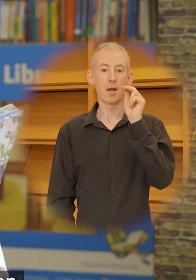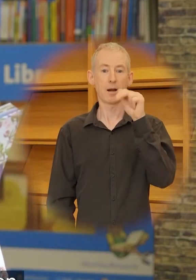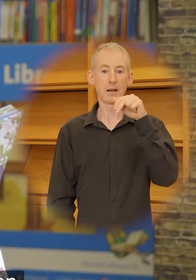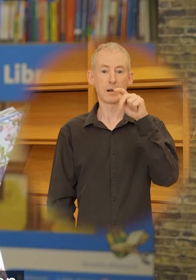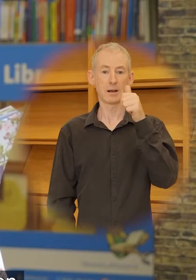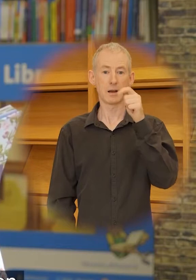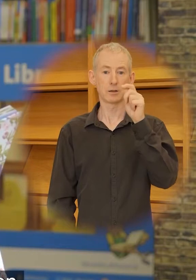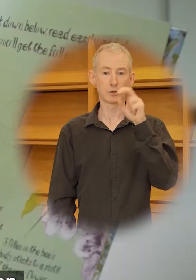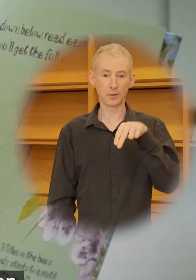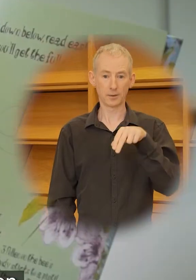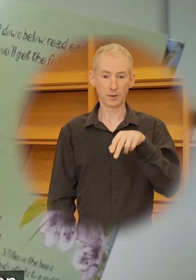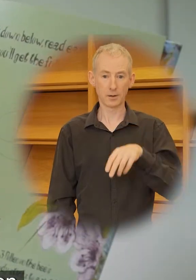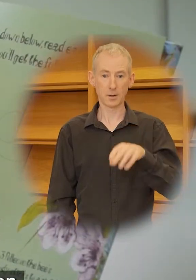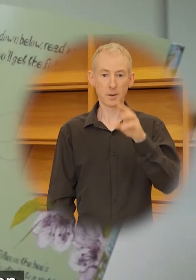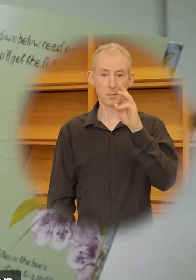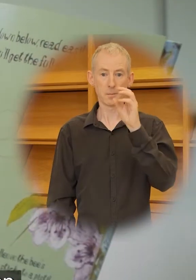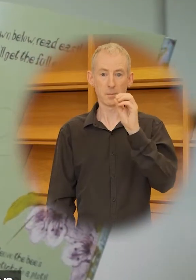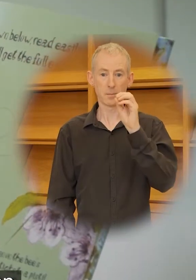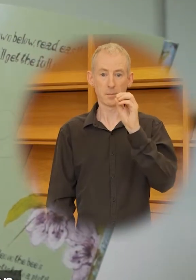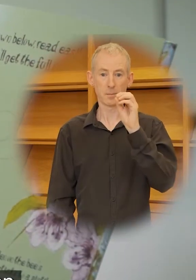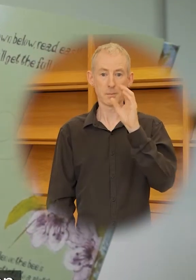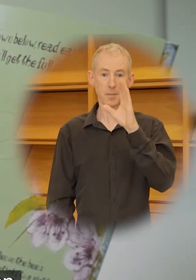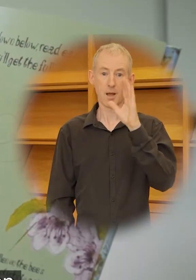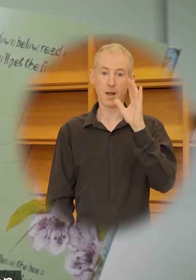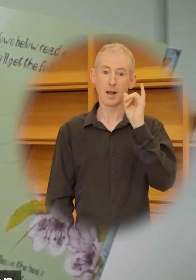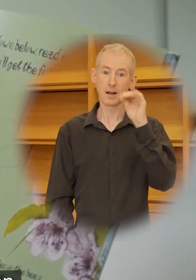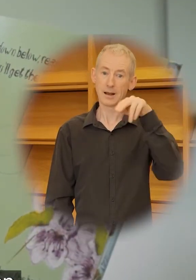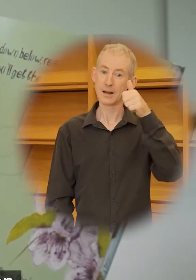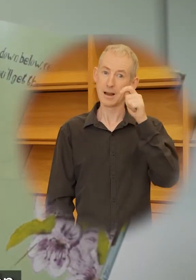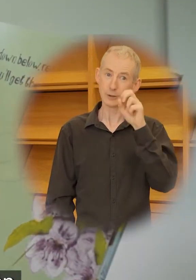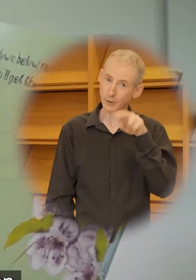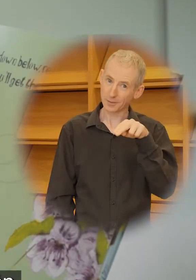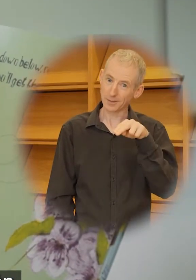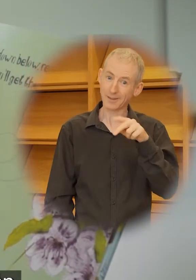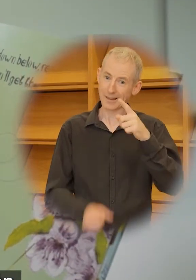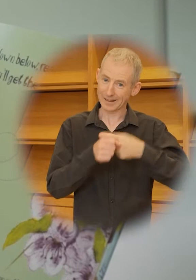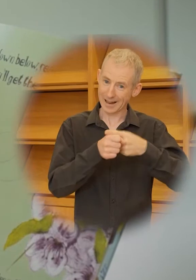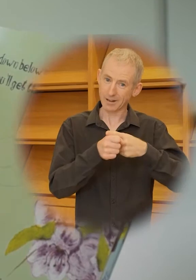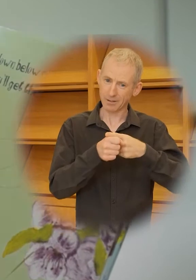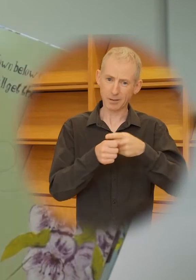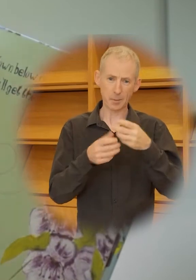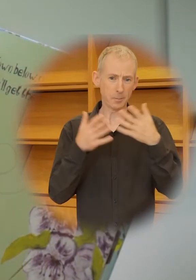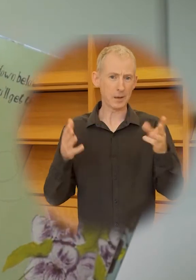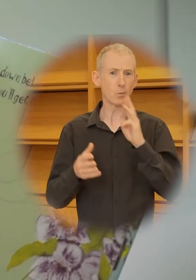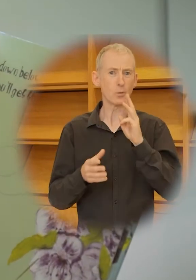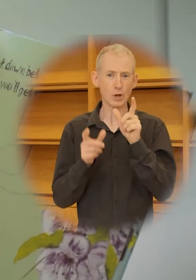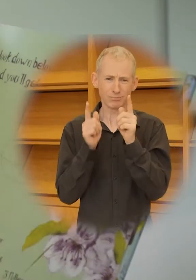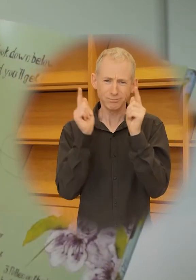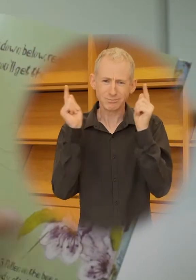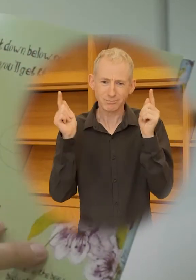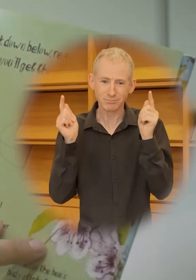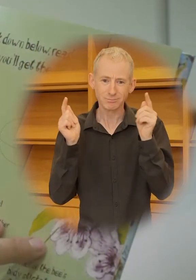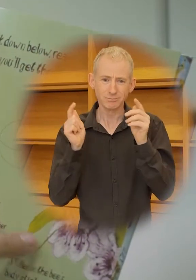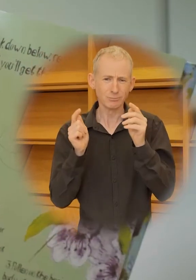Pollination, pollination, pollination. A very big word for consideration. Just look